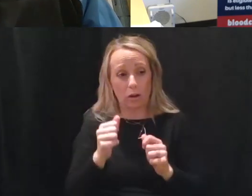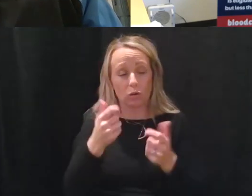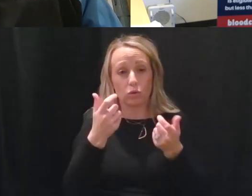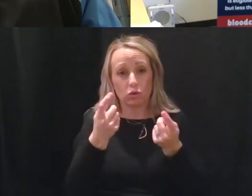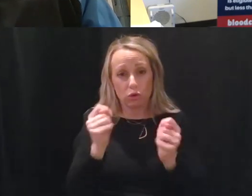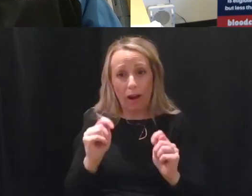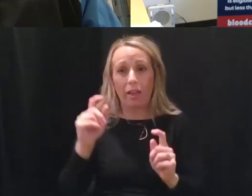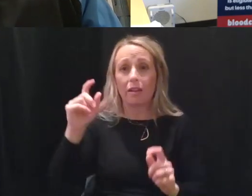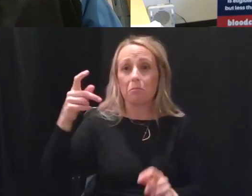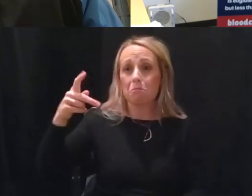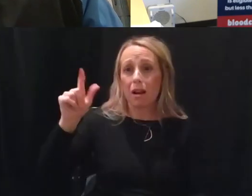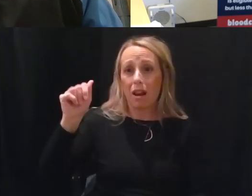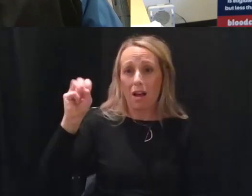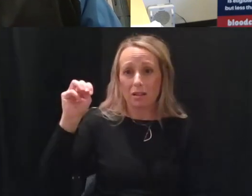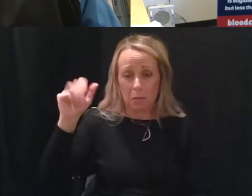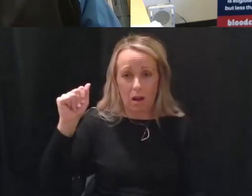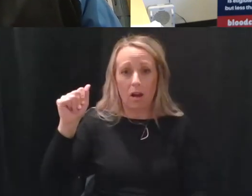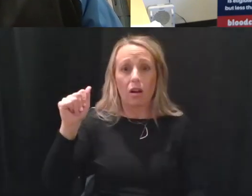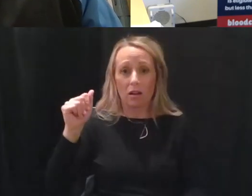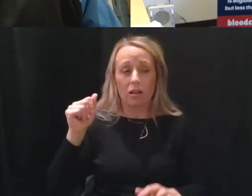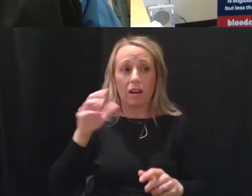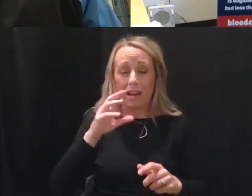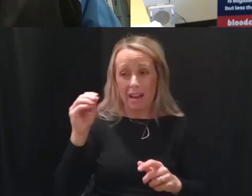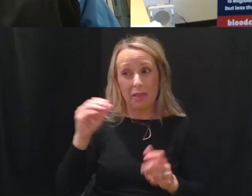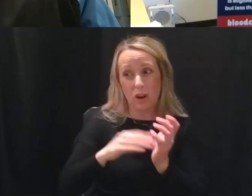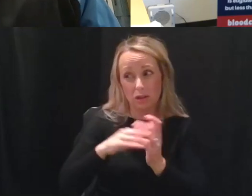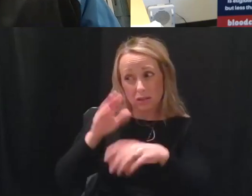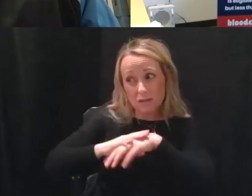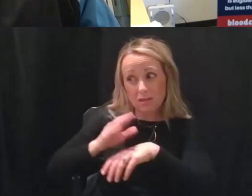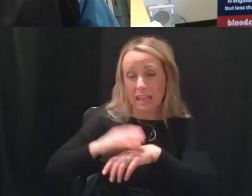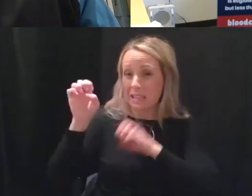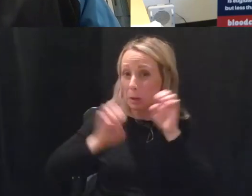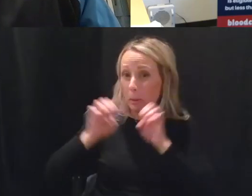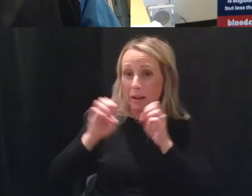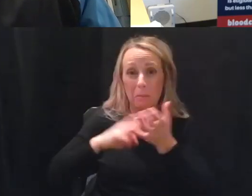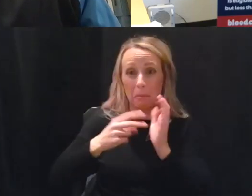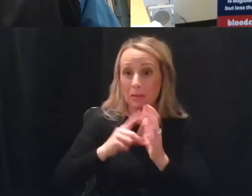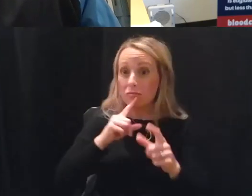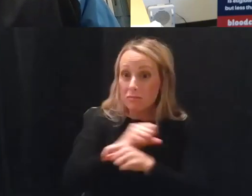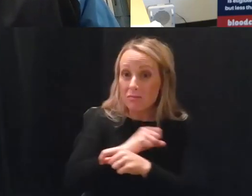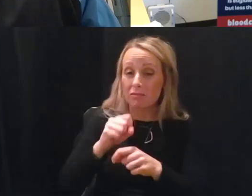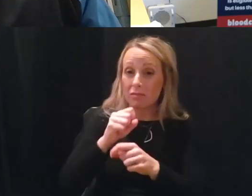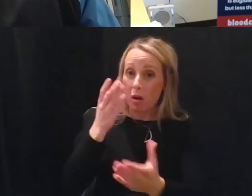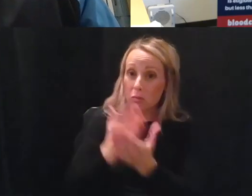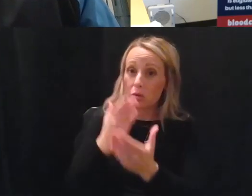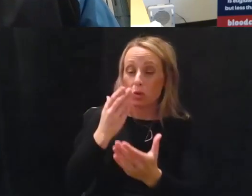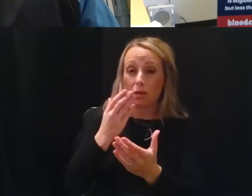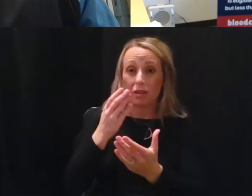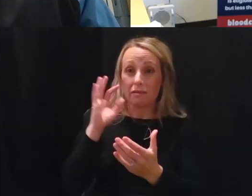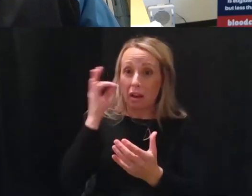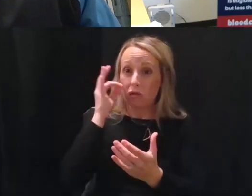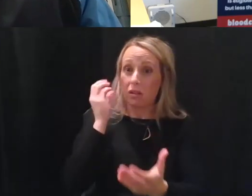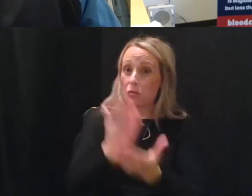willing to try that." He goes, "Now you got to understand this is experimental," and he had mentioned that not everybody gets it.